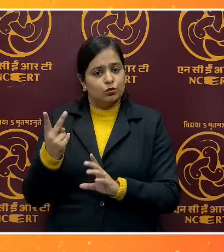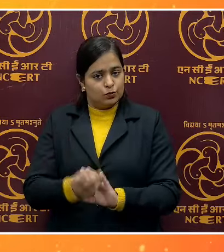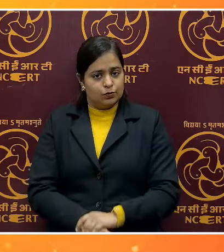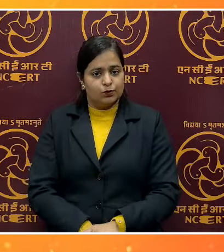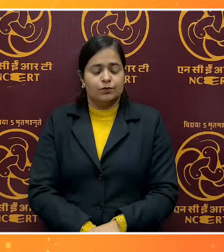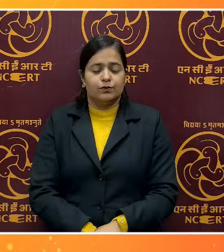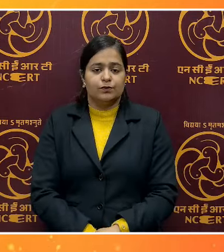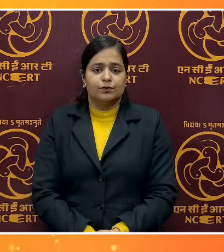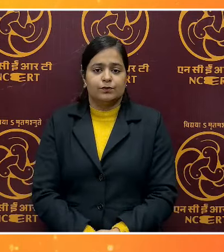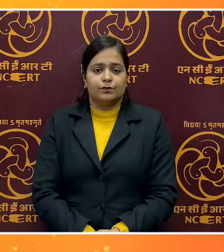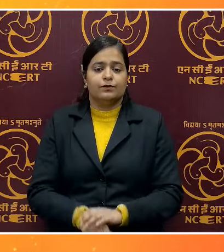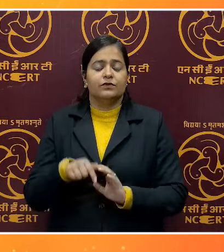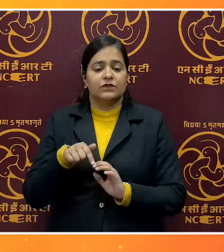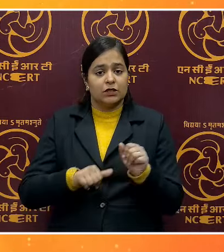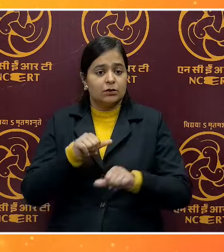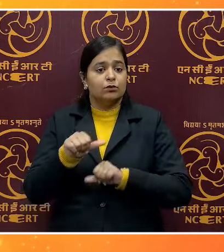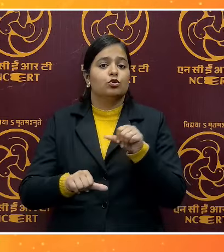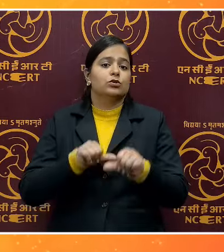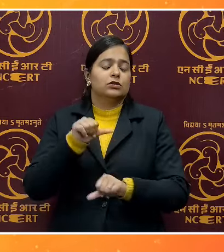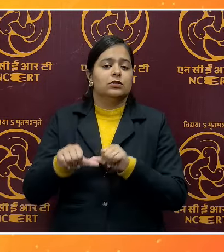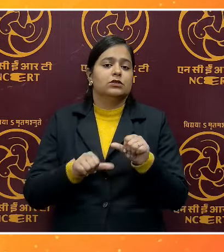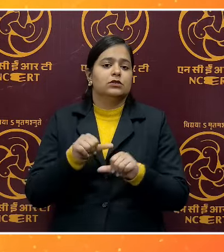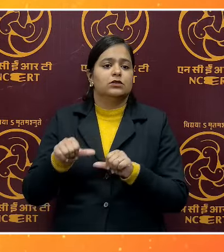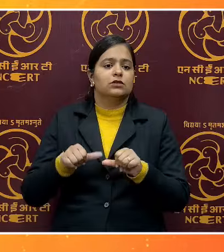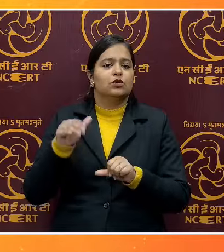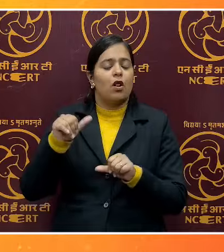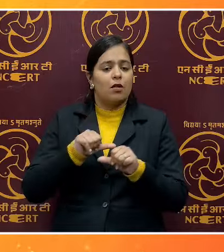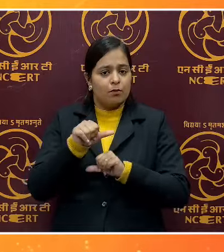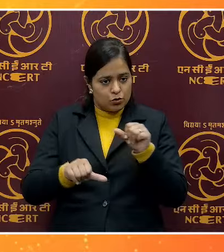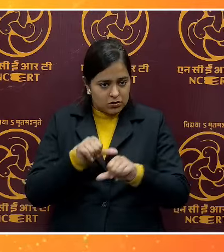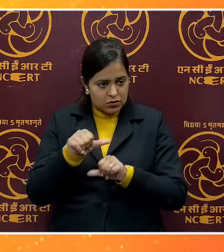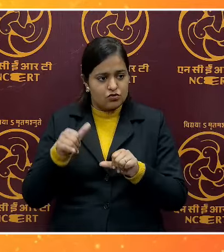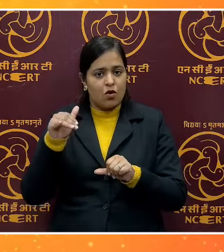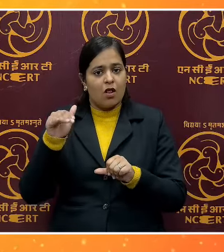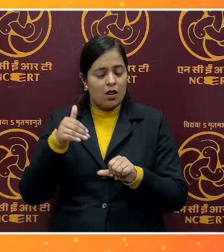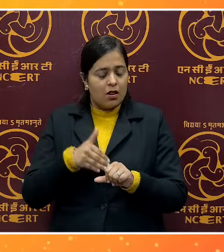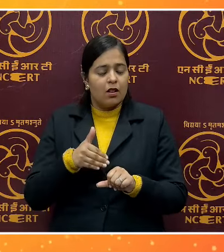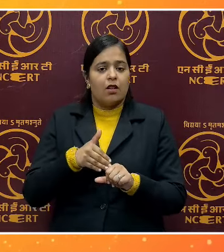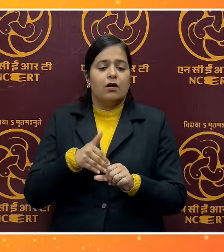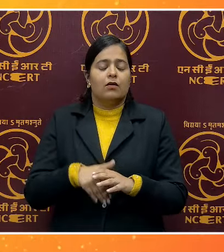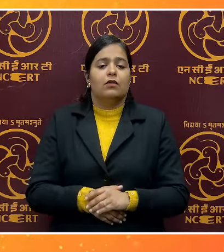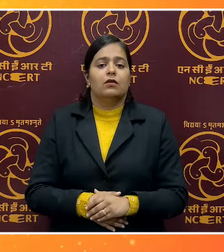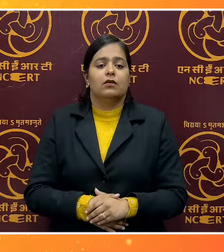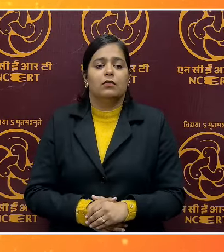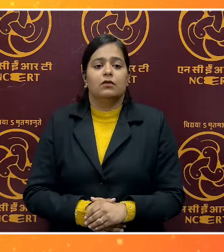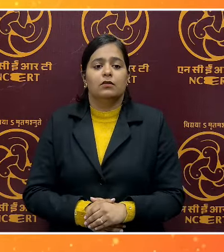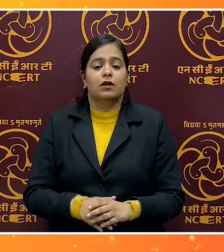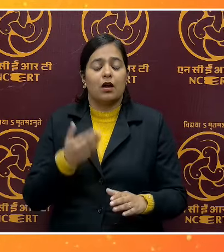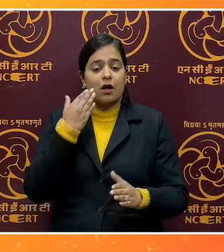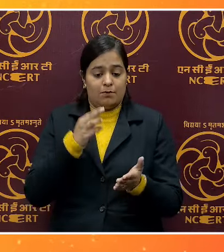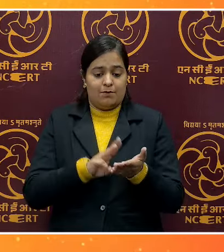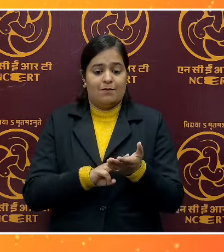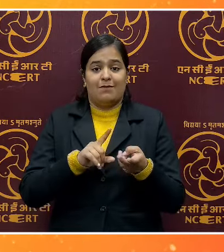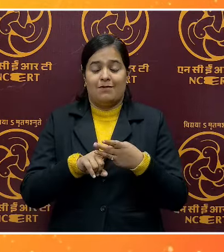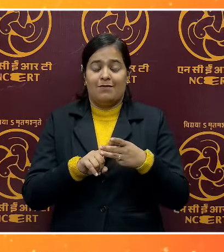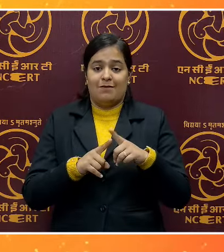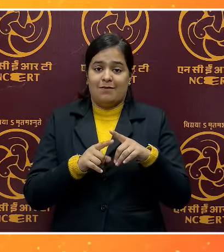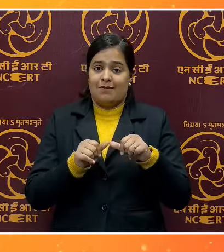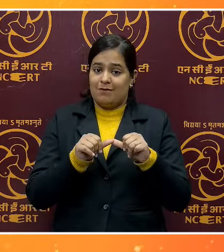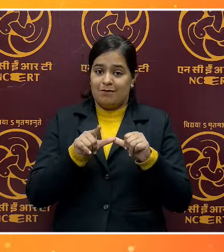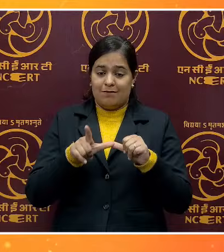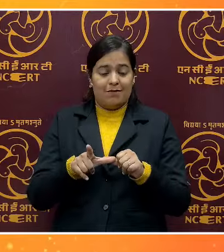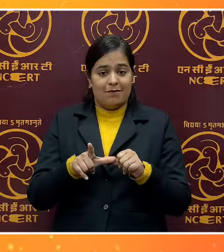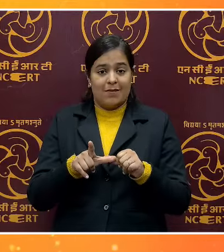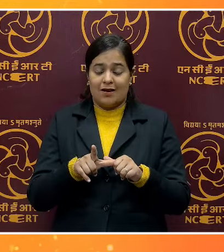That process generally called hybridization. It means that when metal is approaching